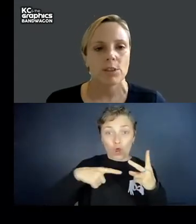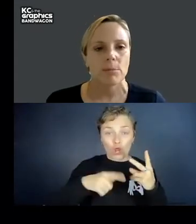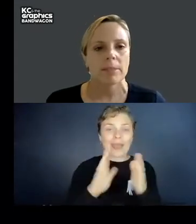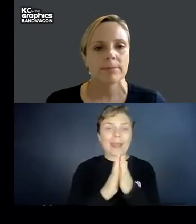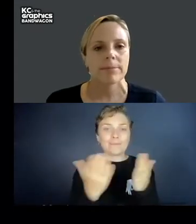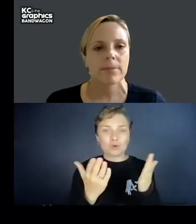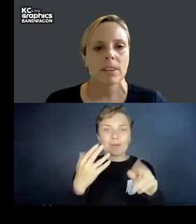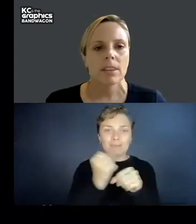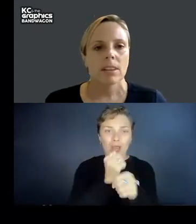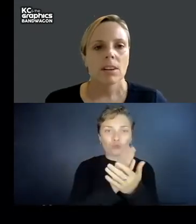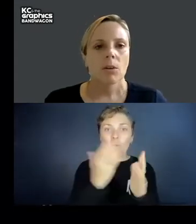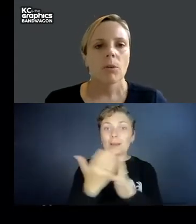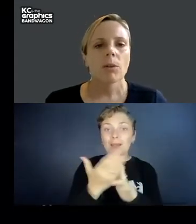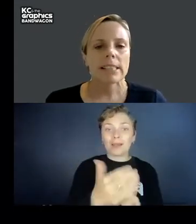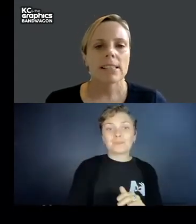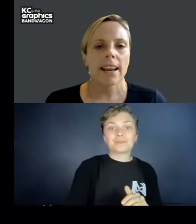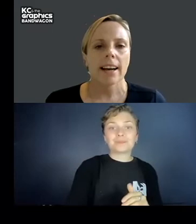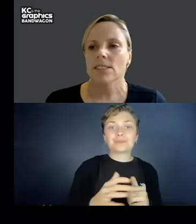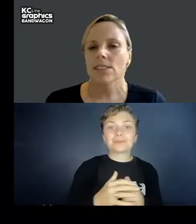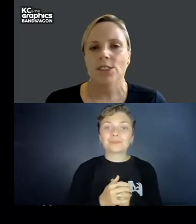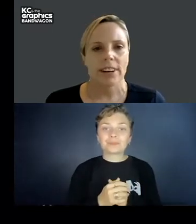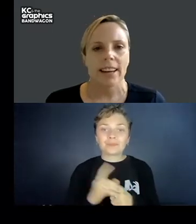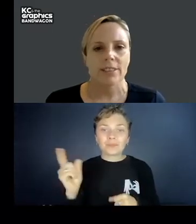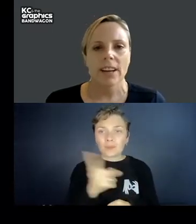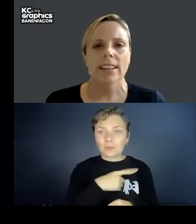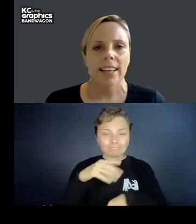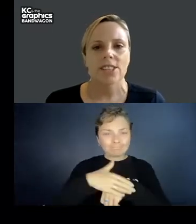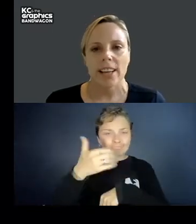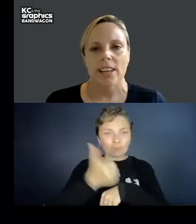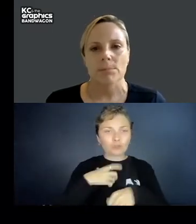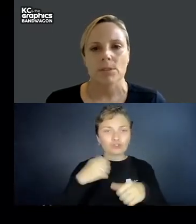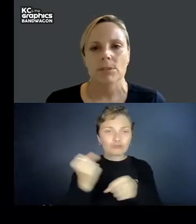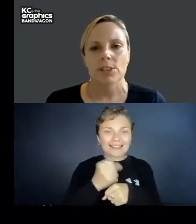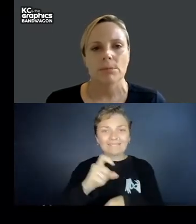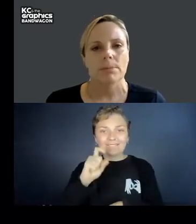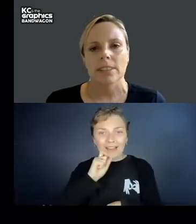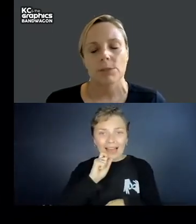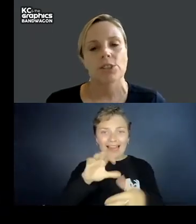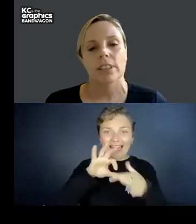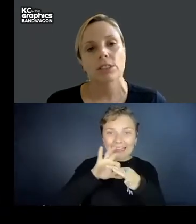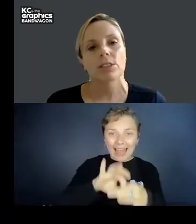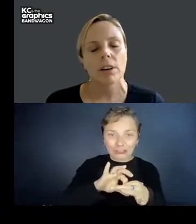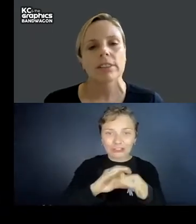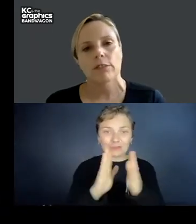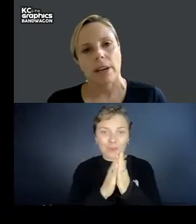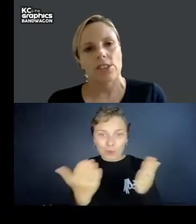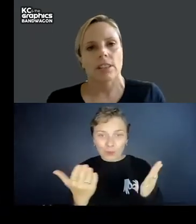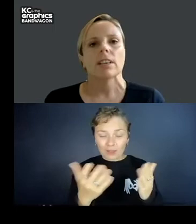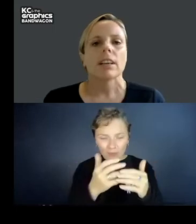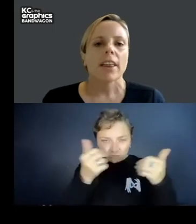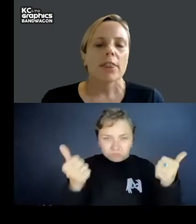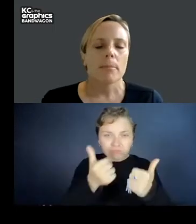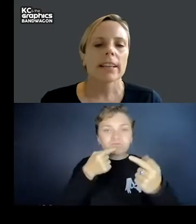accessible format. While we set out to create a fun and engaging handbook, which could include a wealth of